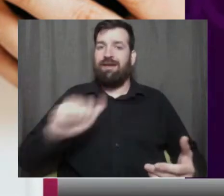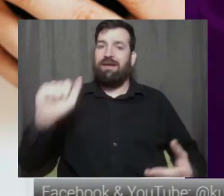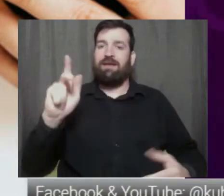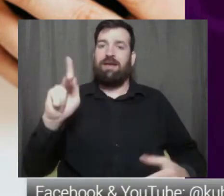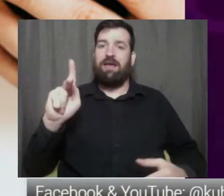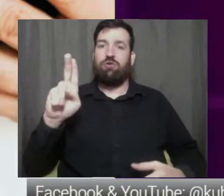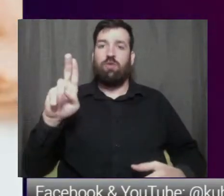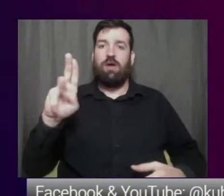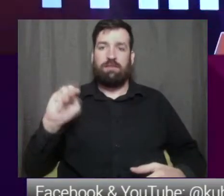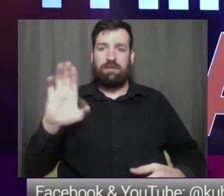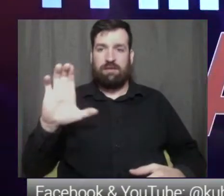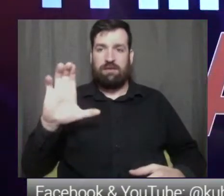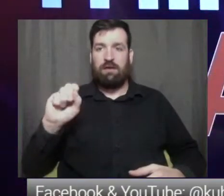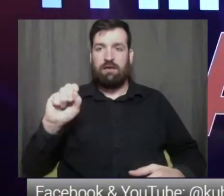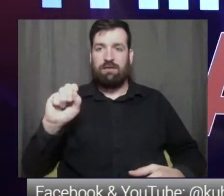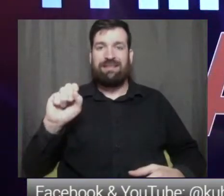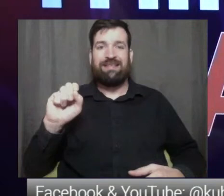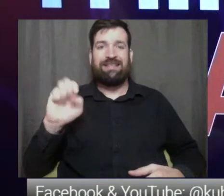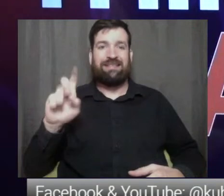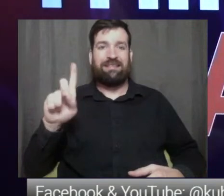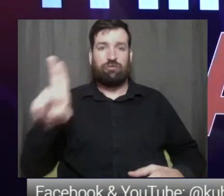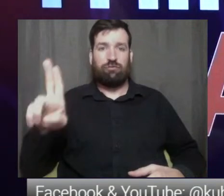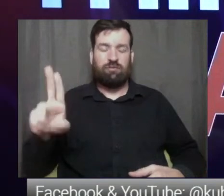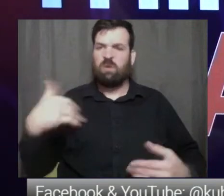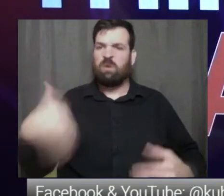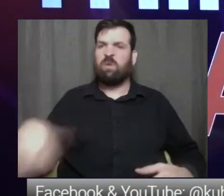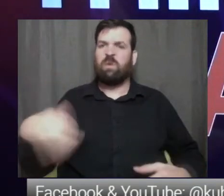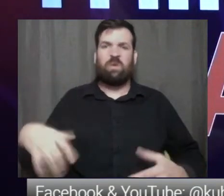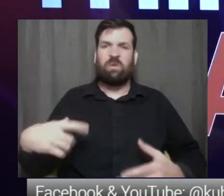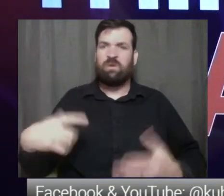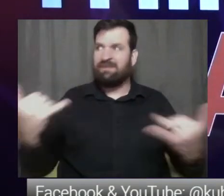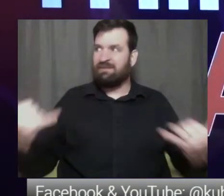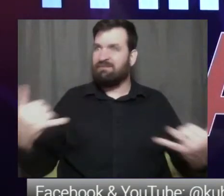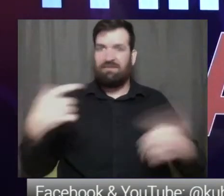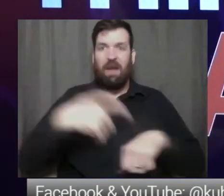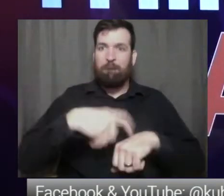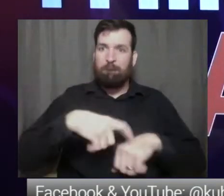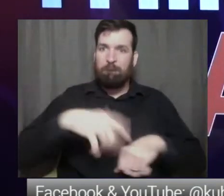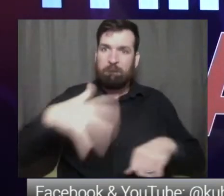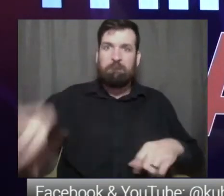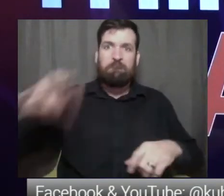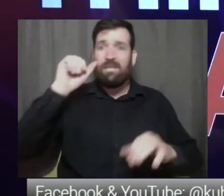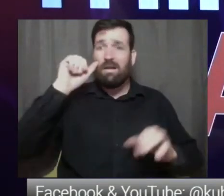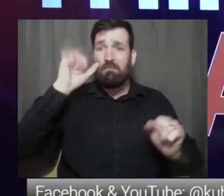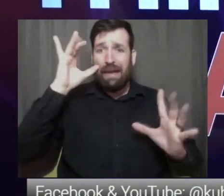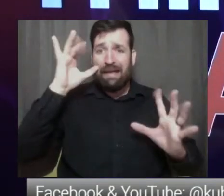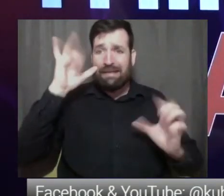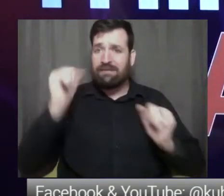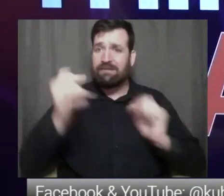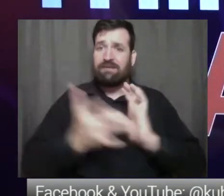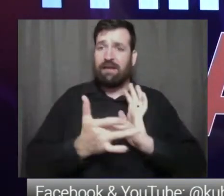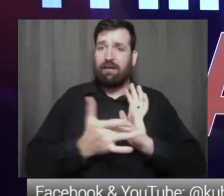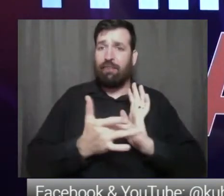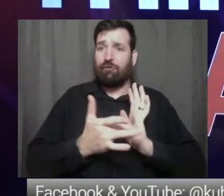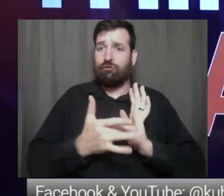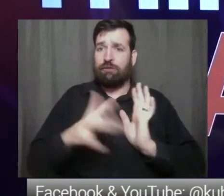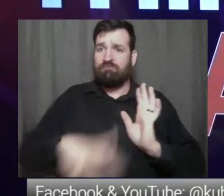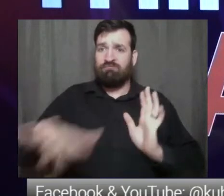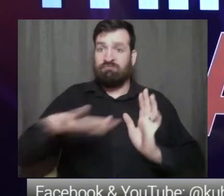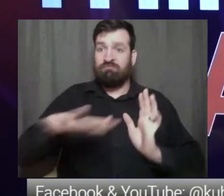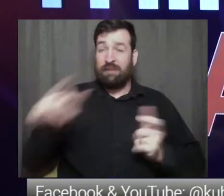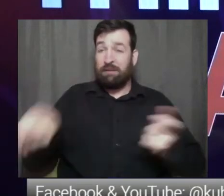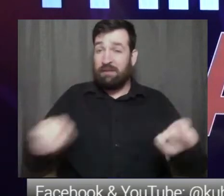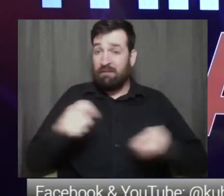allthingsheart@kumc.edu. What a time to be alive. We're living in an incredible era of technology, more specifically,